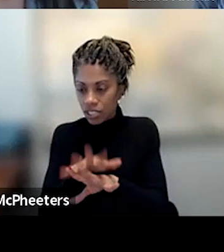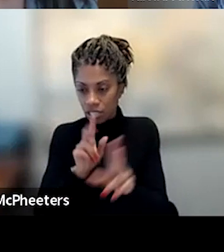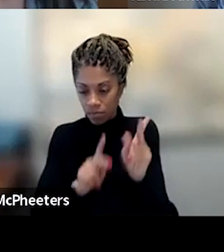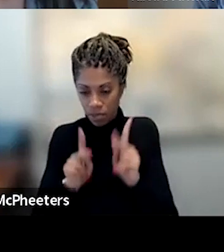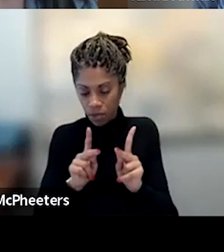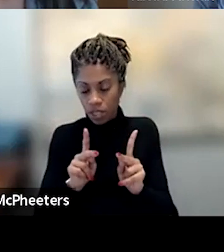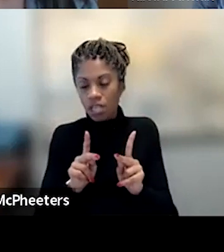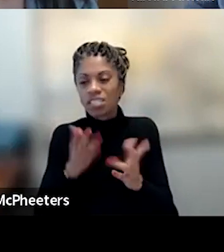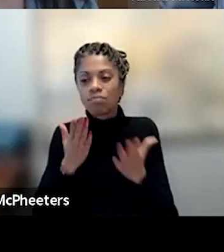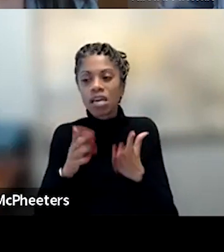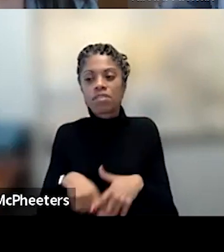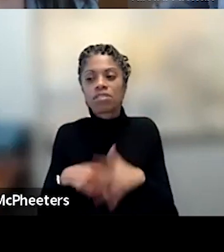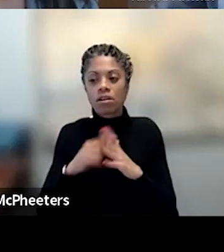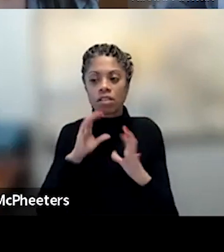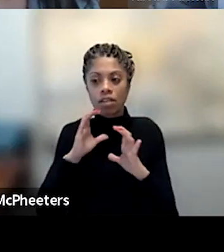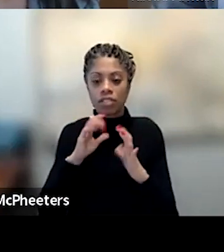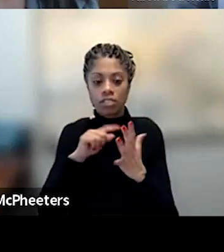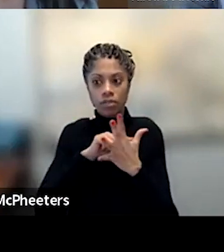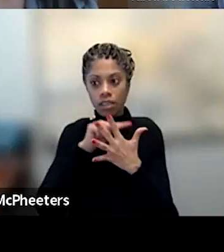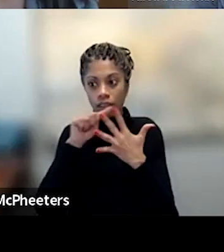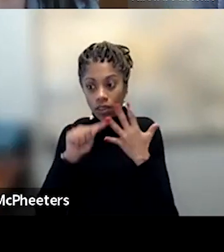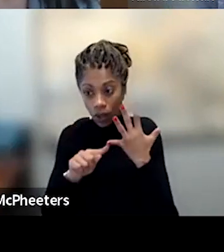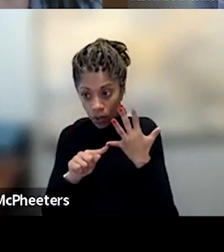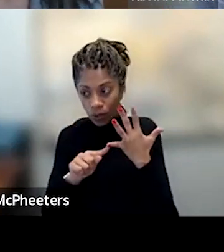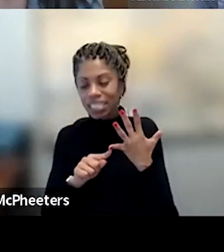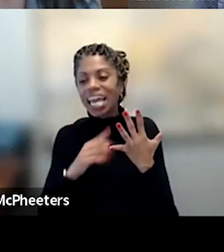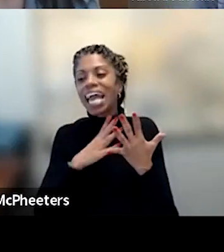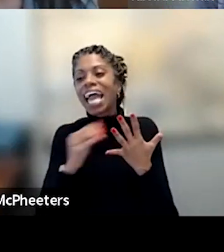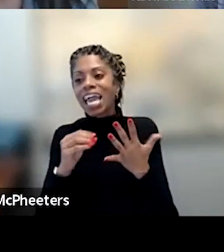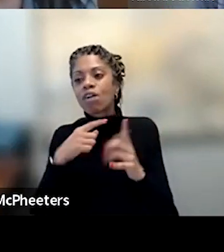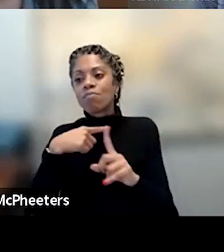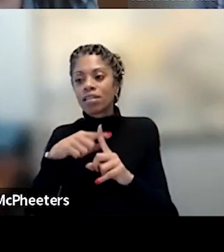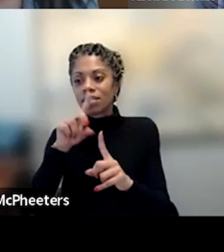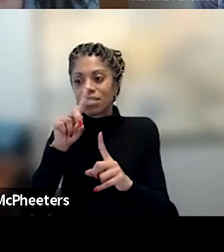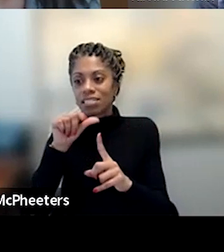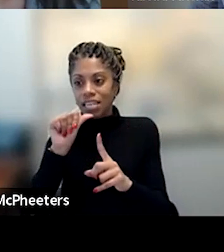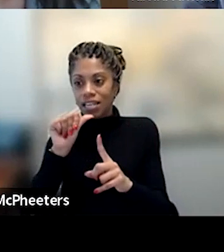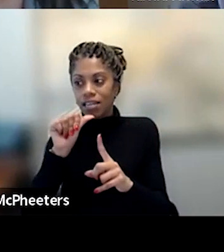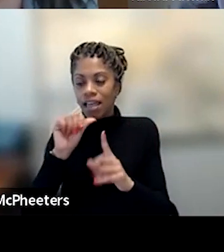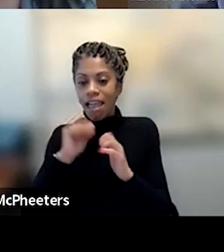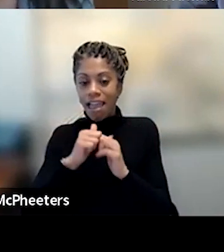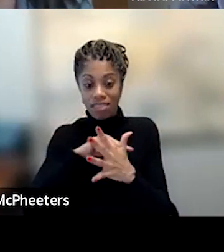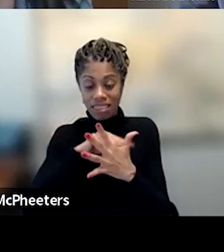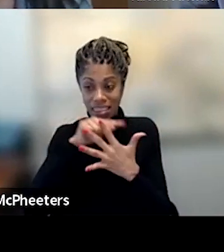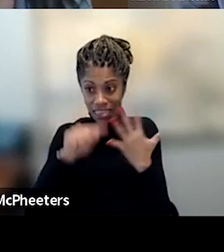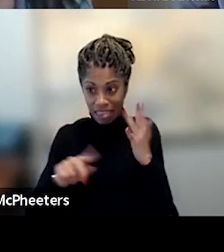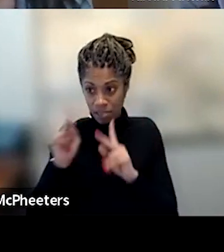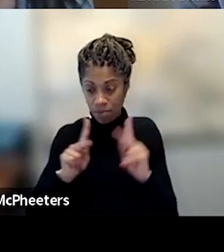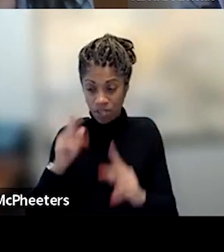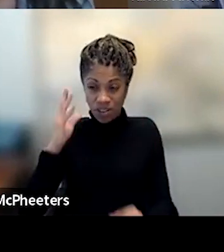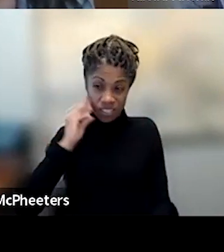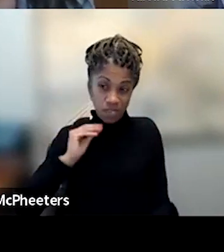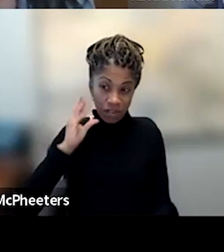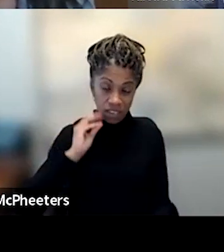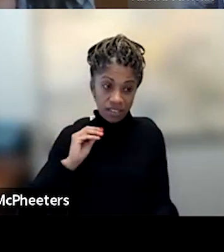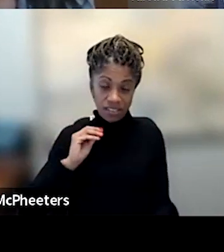your leadership and you gather data about how those people are experiencing you or feeling served by